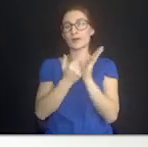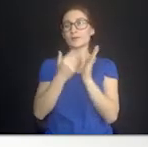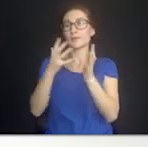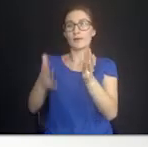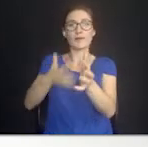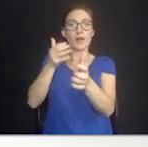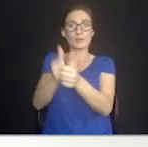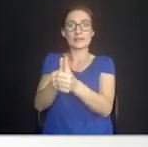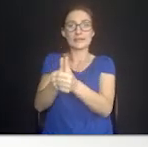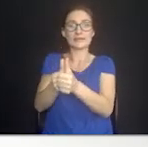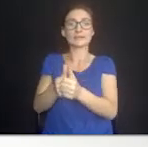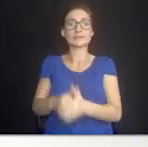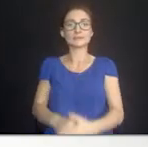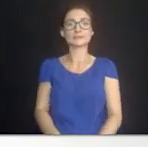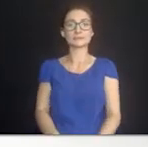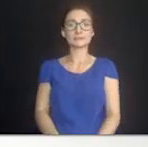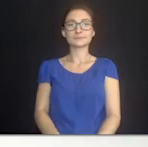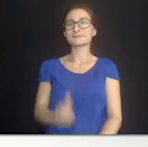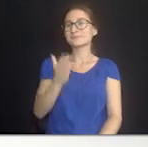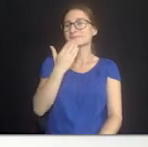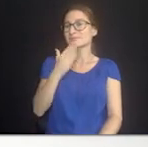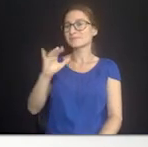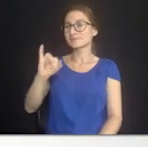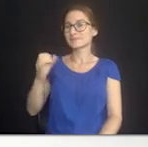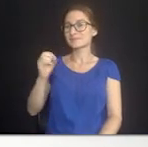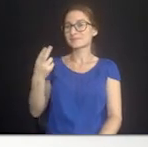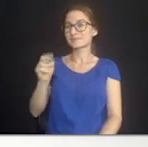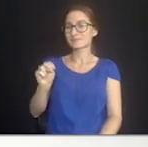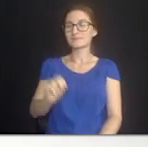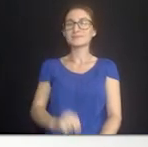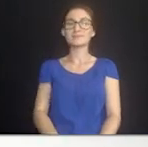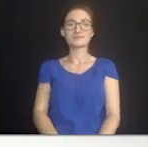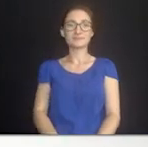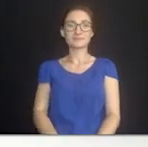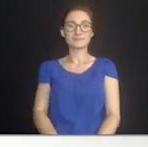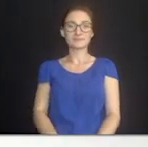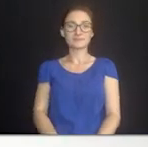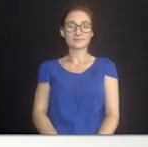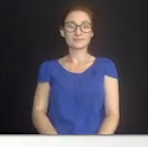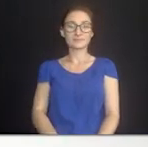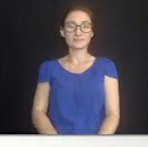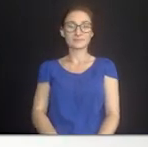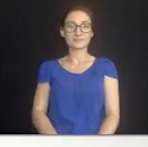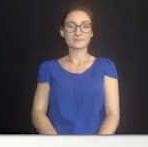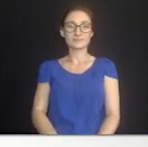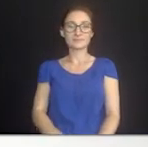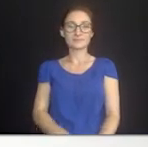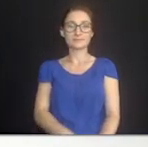directory as up to date as possible. Awesome. Thank you, John.